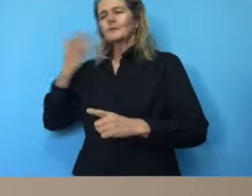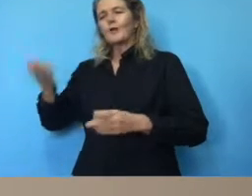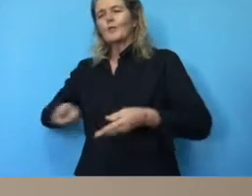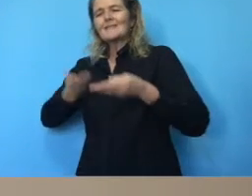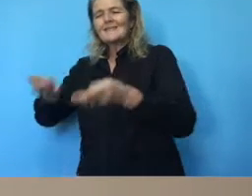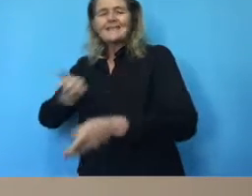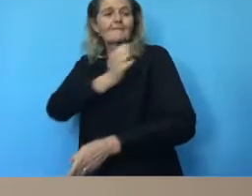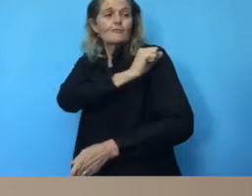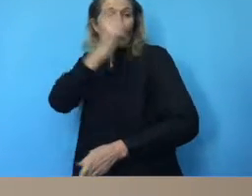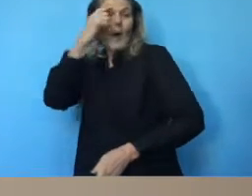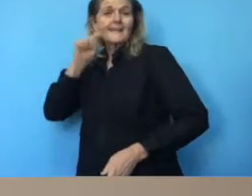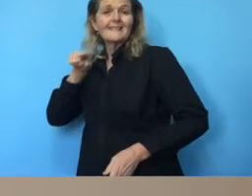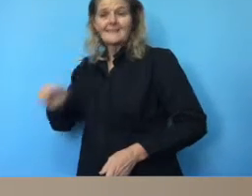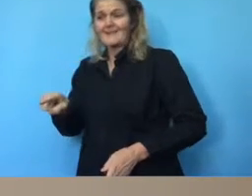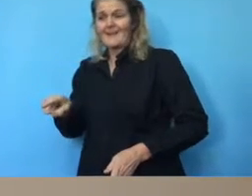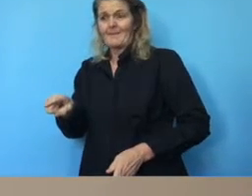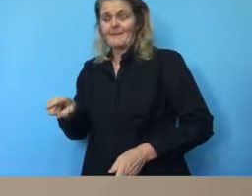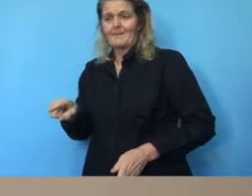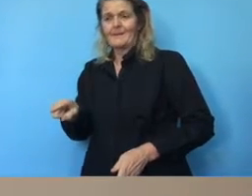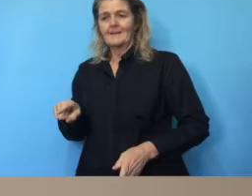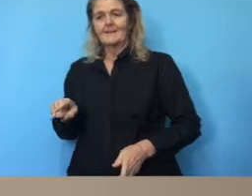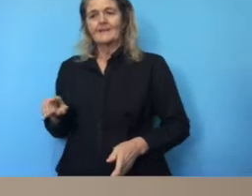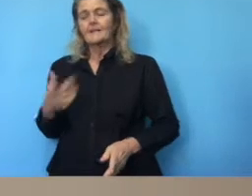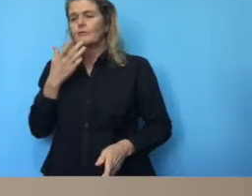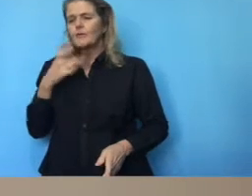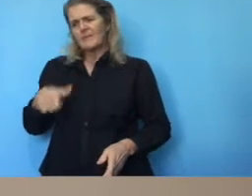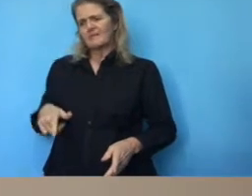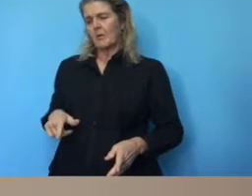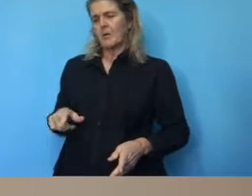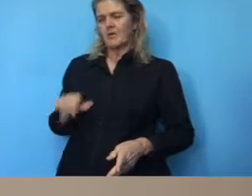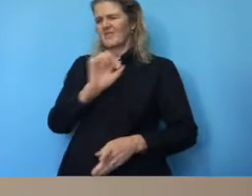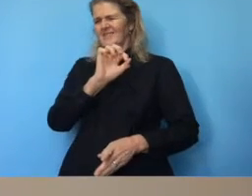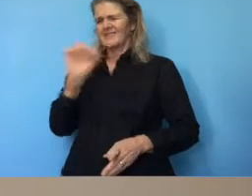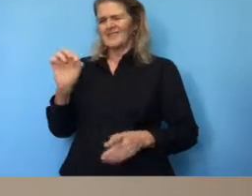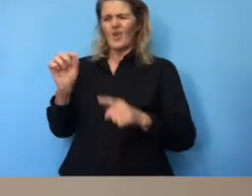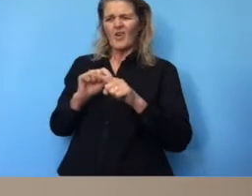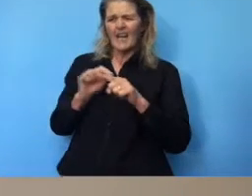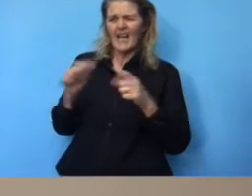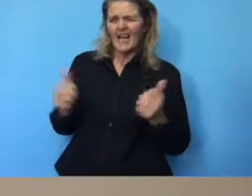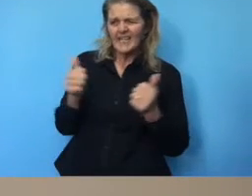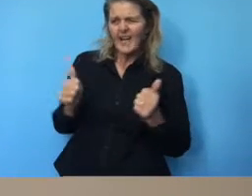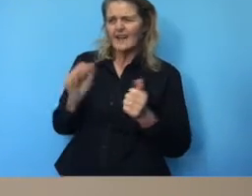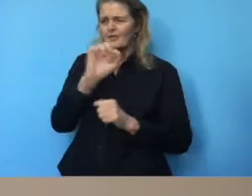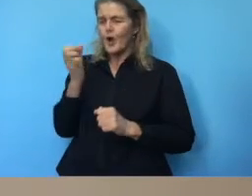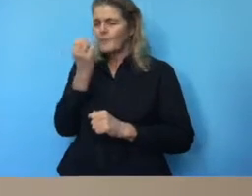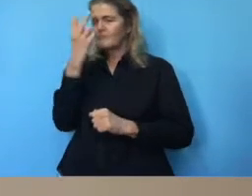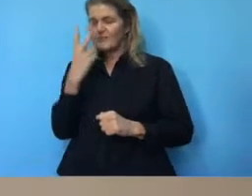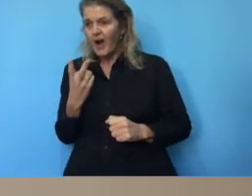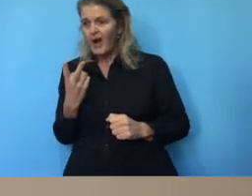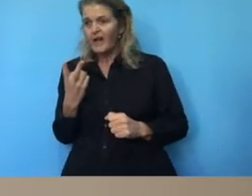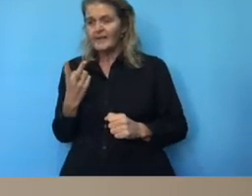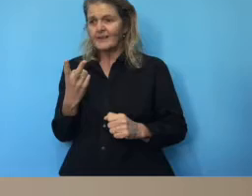If an artwork doesn't always have to be bright and colourful. You know, I've done quite a few moody works in this series as well. If someone wants to go for